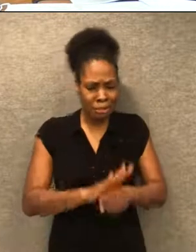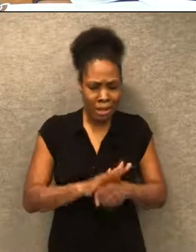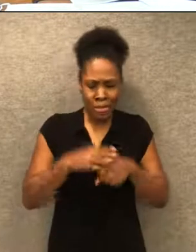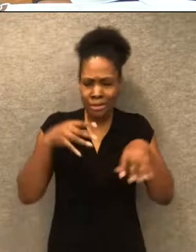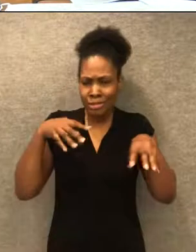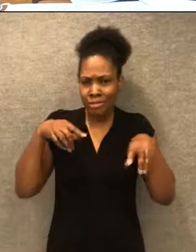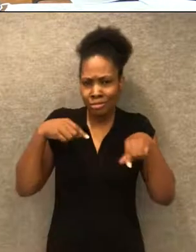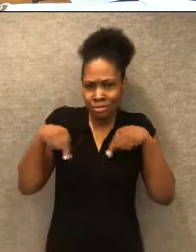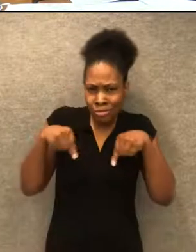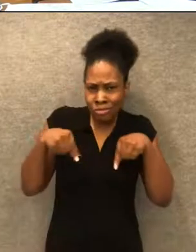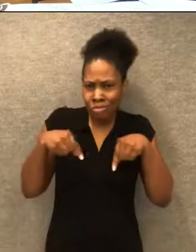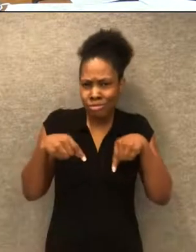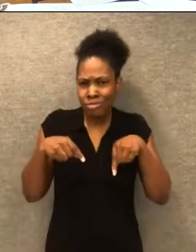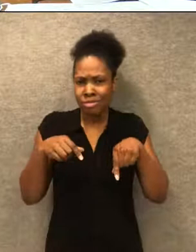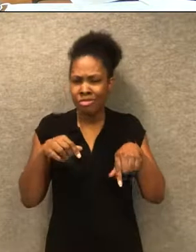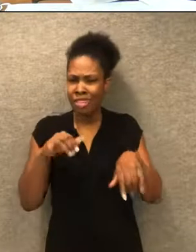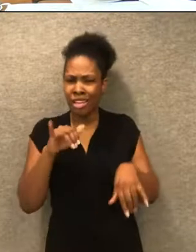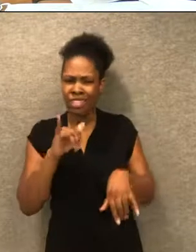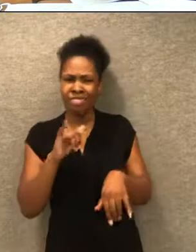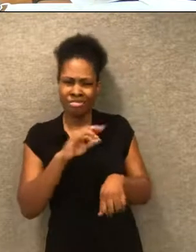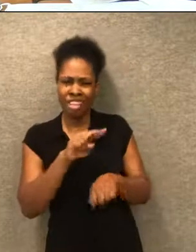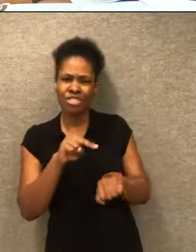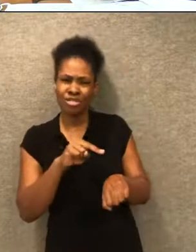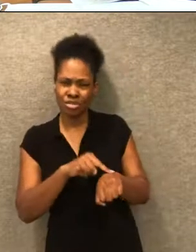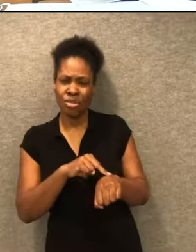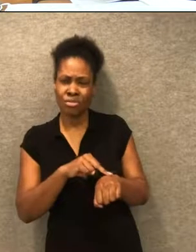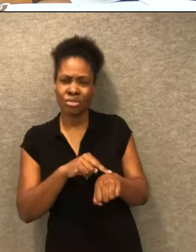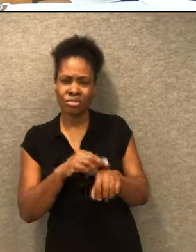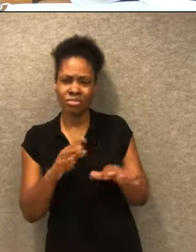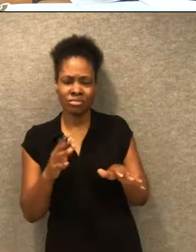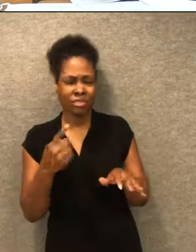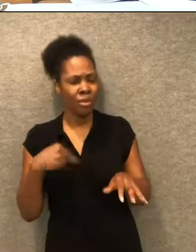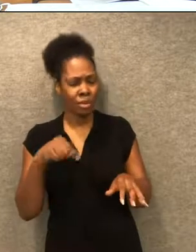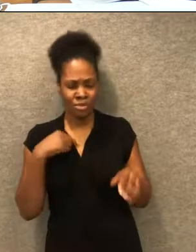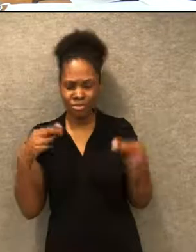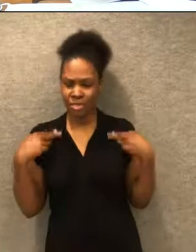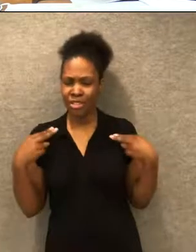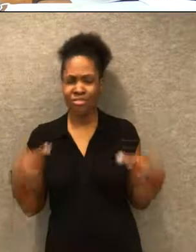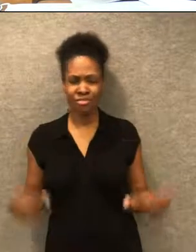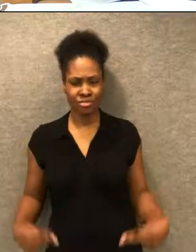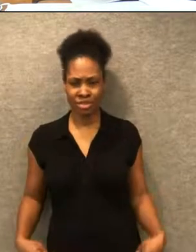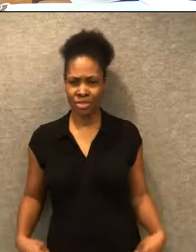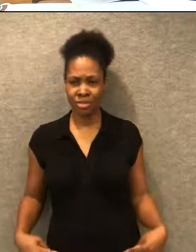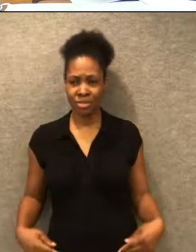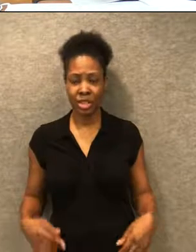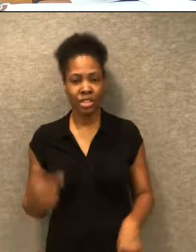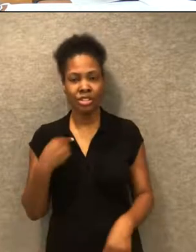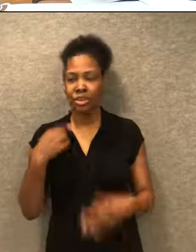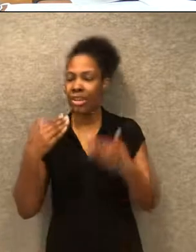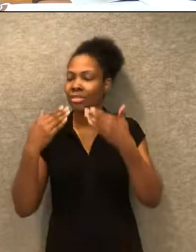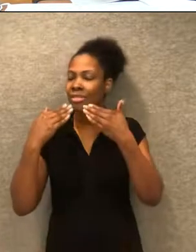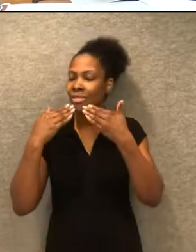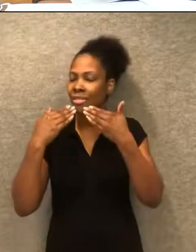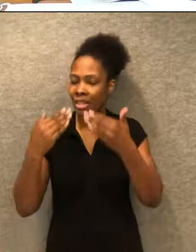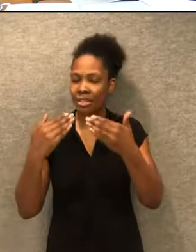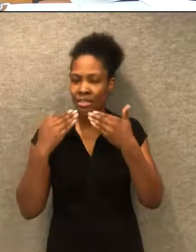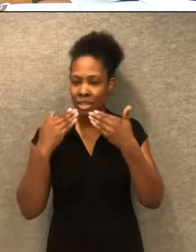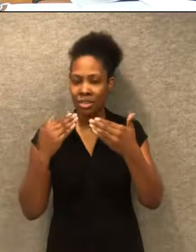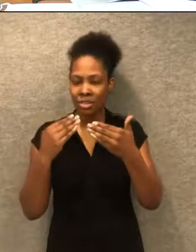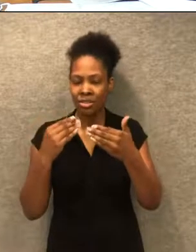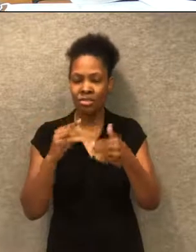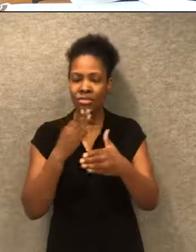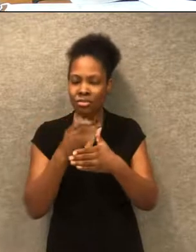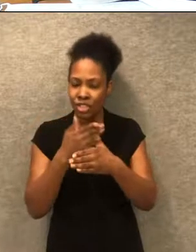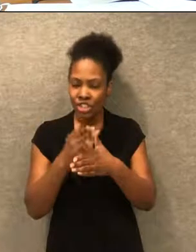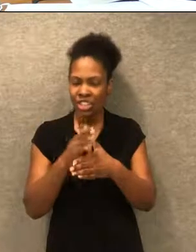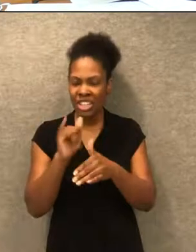that sometimes things are closing in on you, that we're just human beings. So I thank you so much for really sharing that.